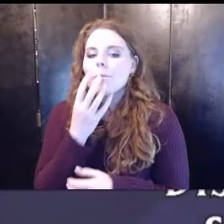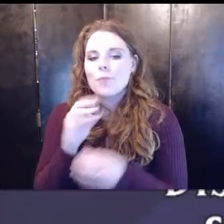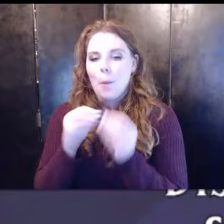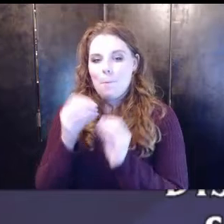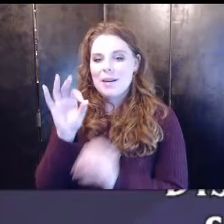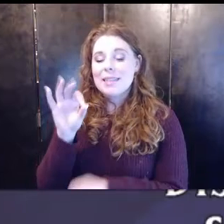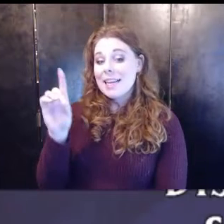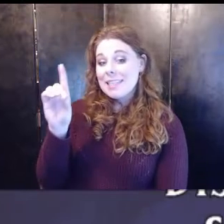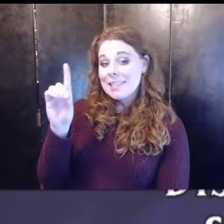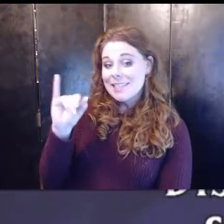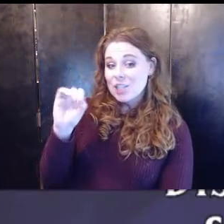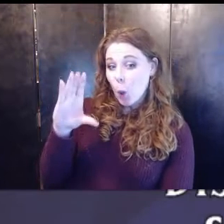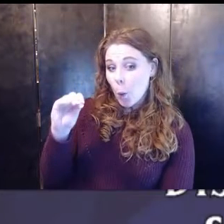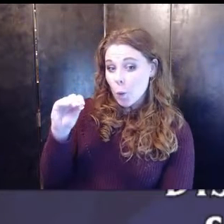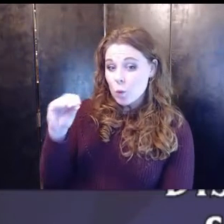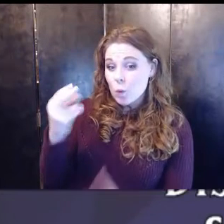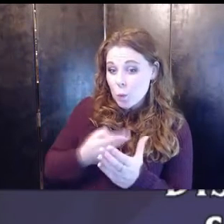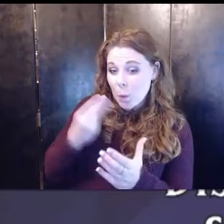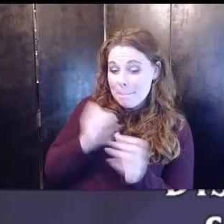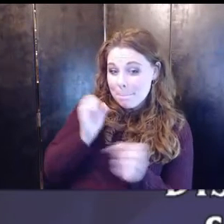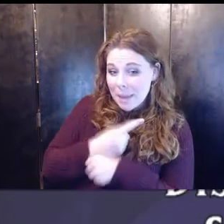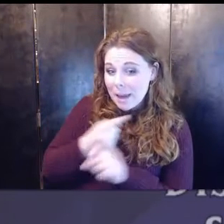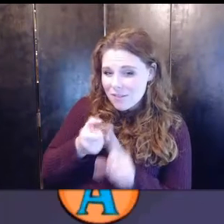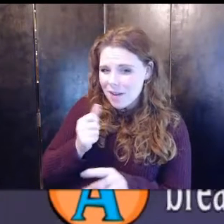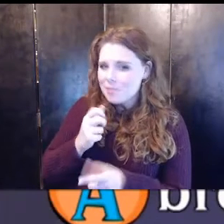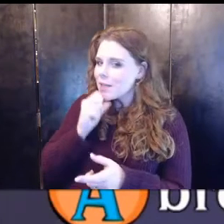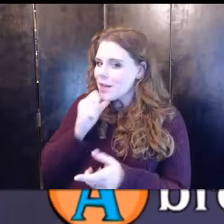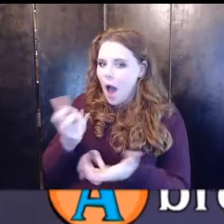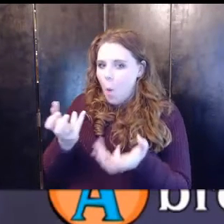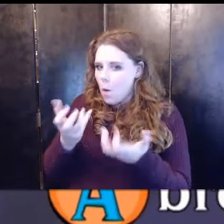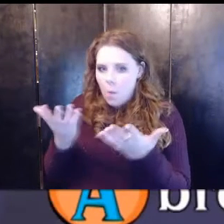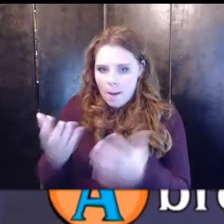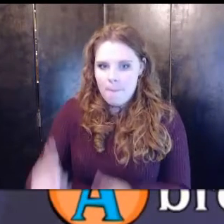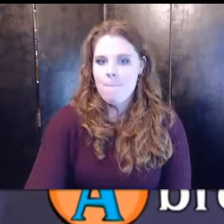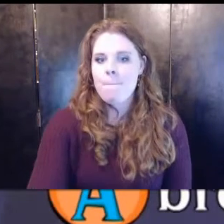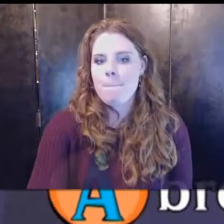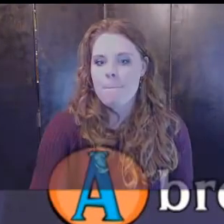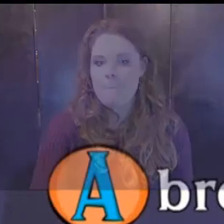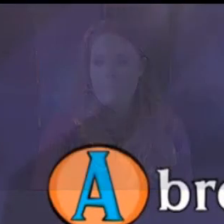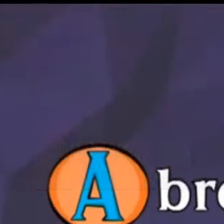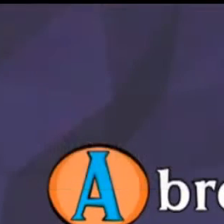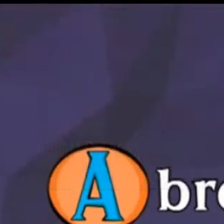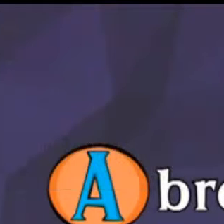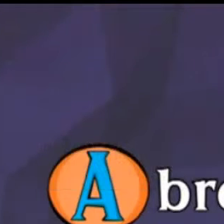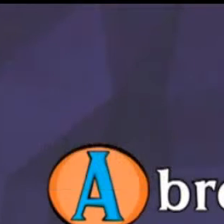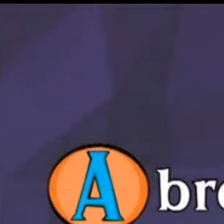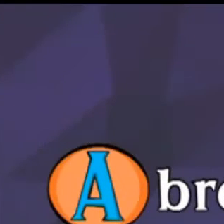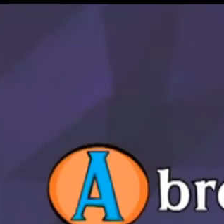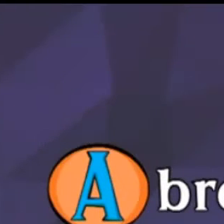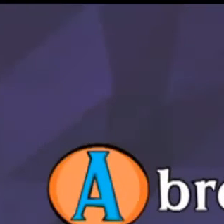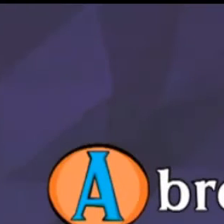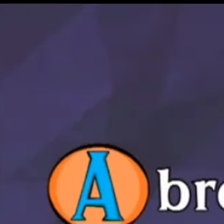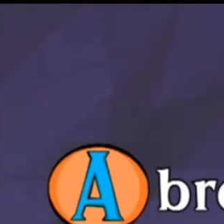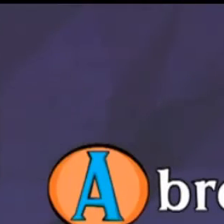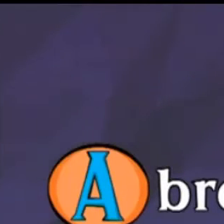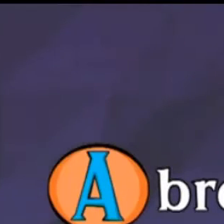Disco soup was made from unwanted A. bread, B. meat,